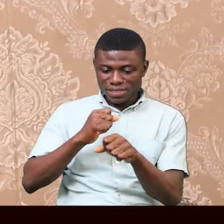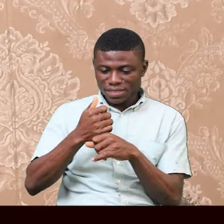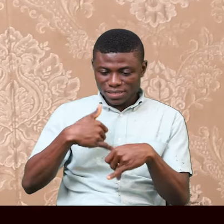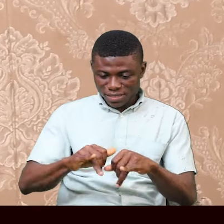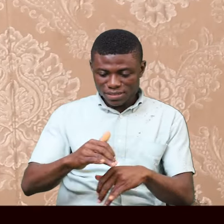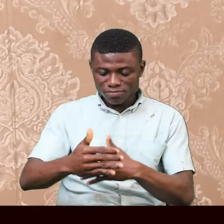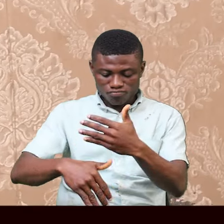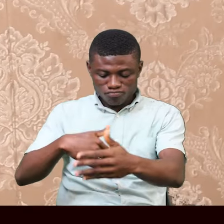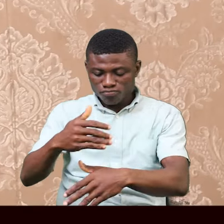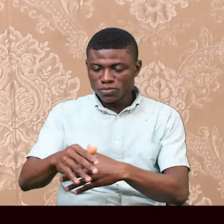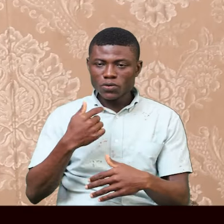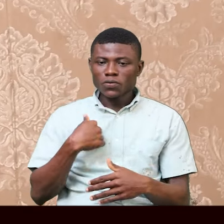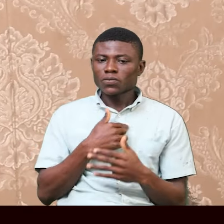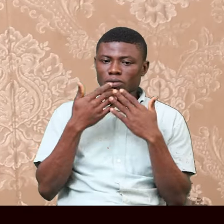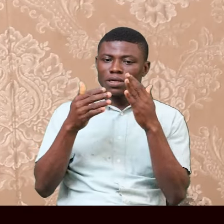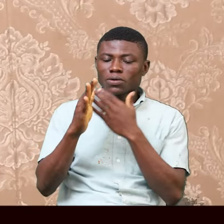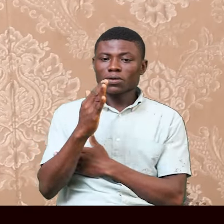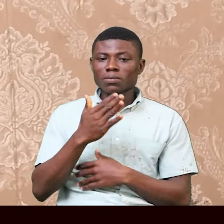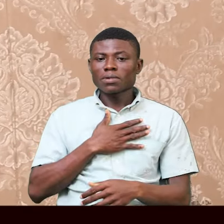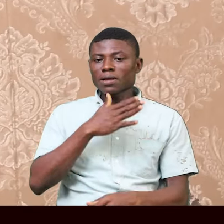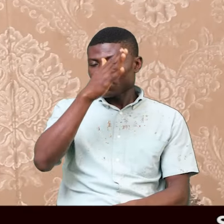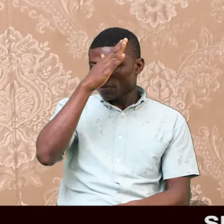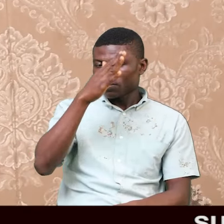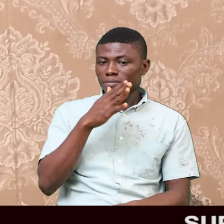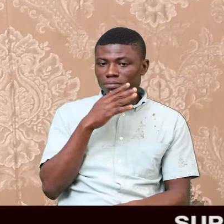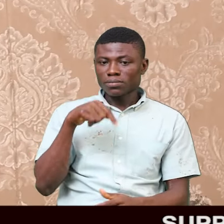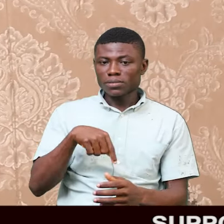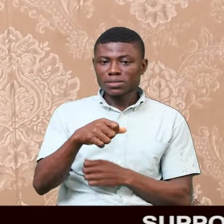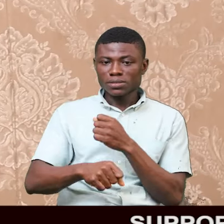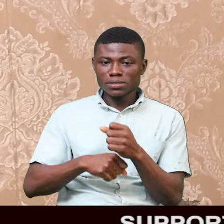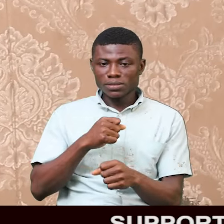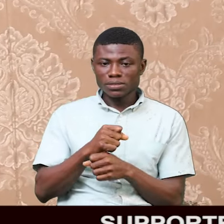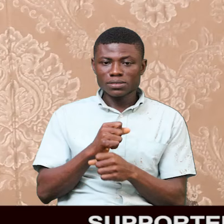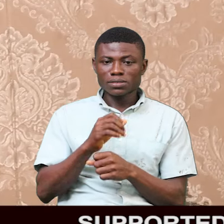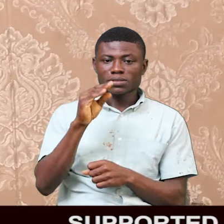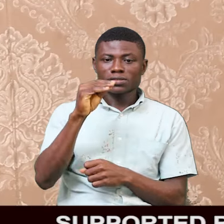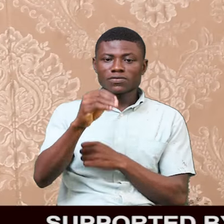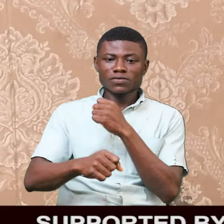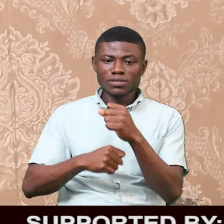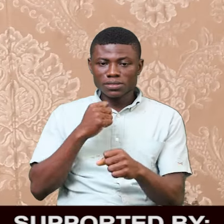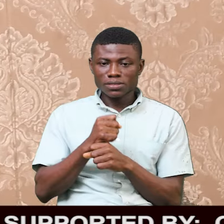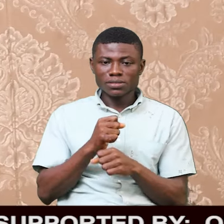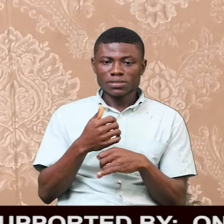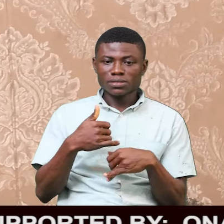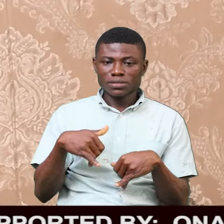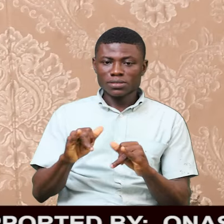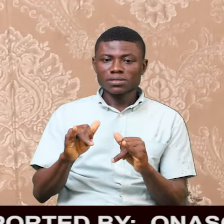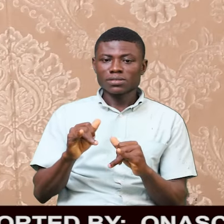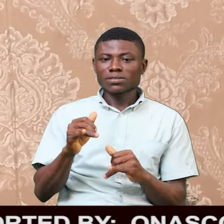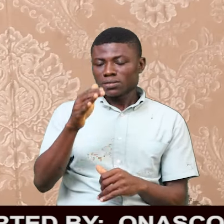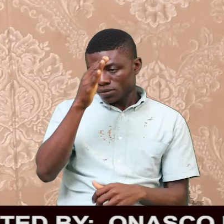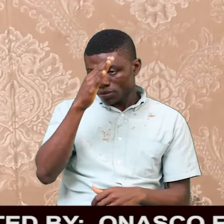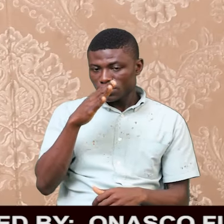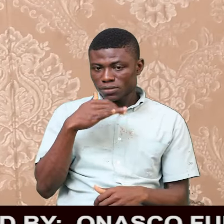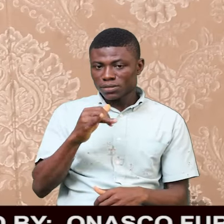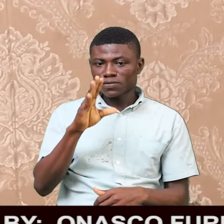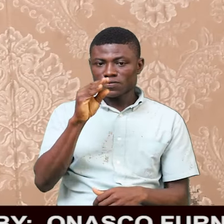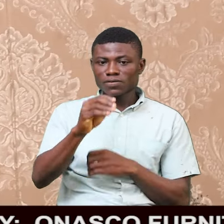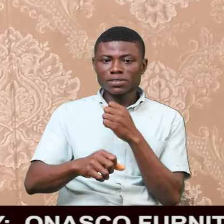25, 26 years and still counting. Dear, I say, me, my papa. This year, I'm 50. Okay. I almost like on my